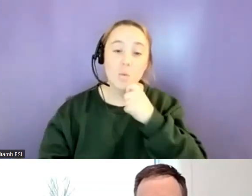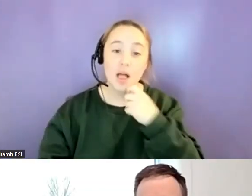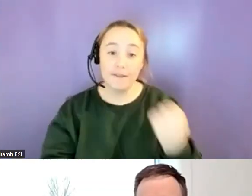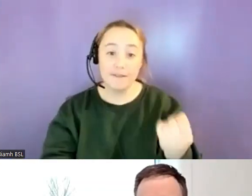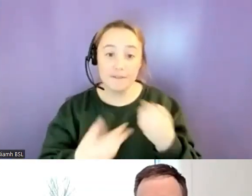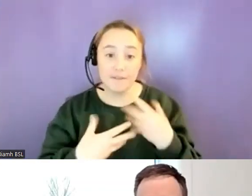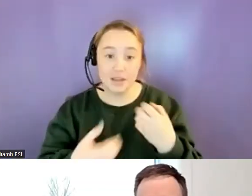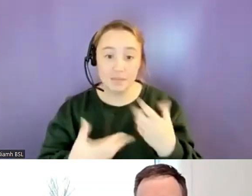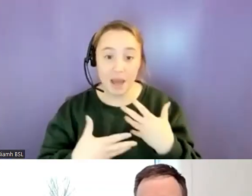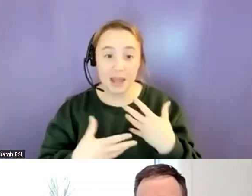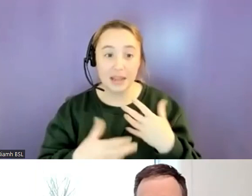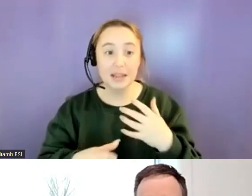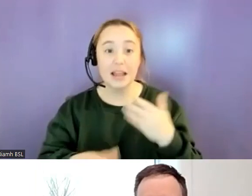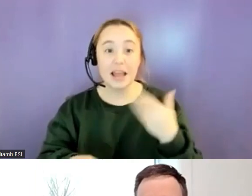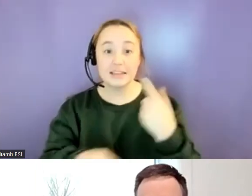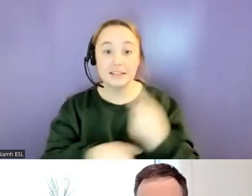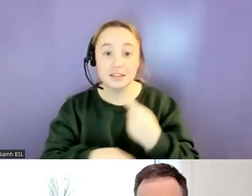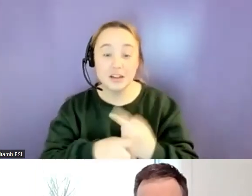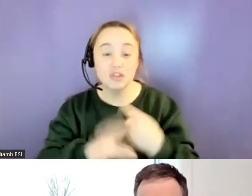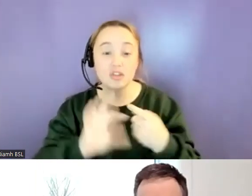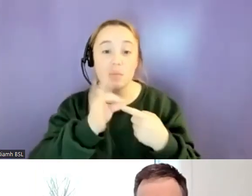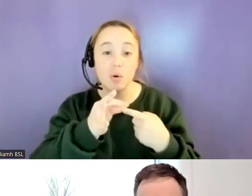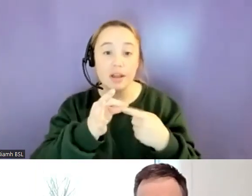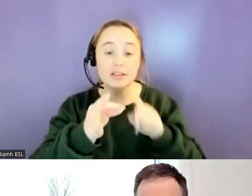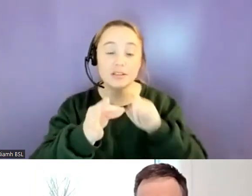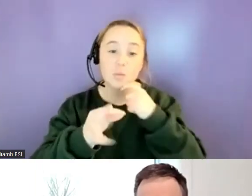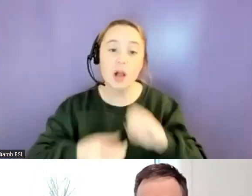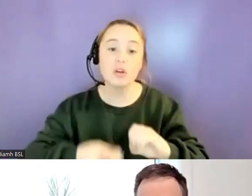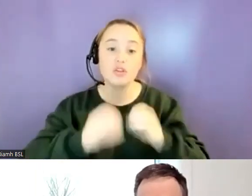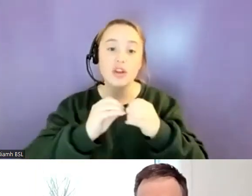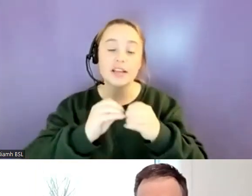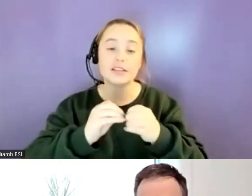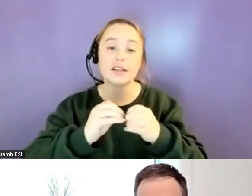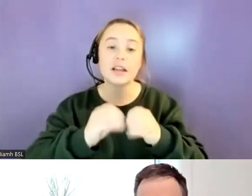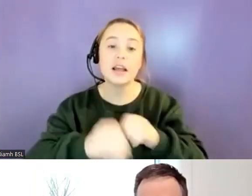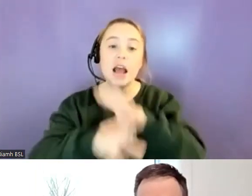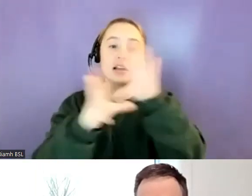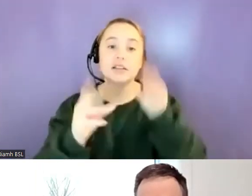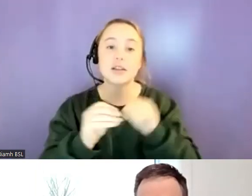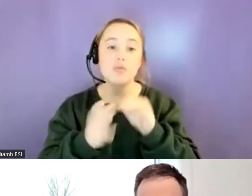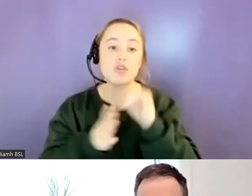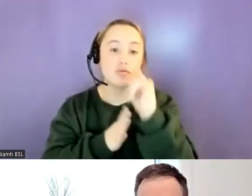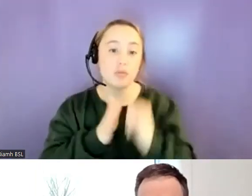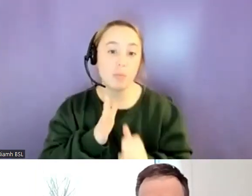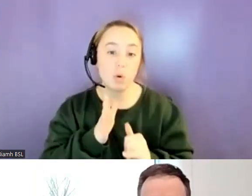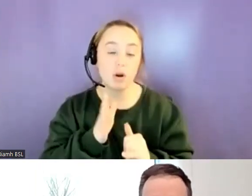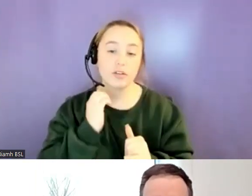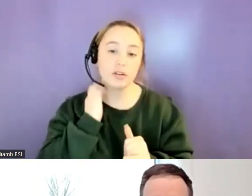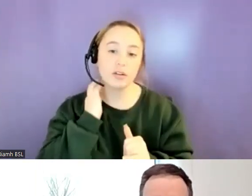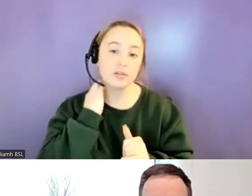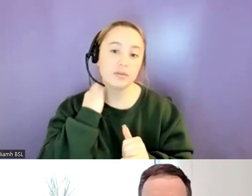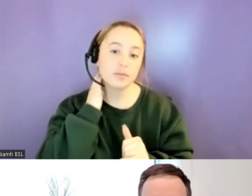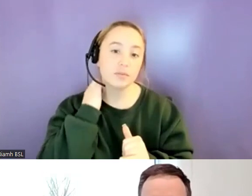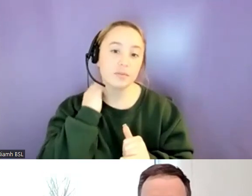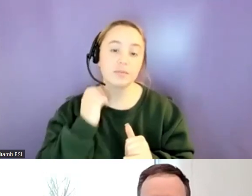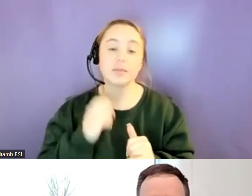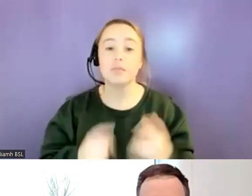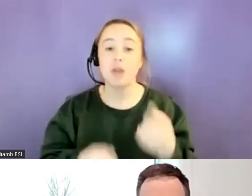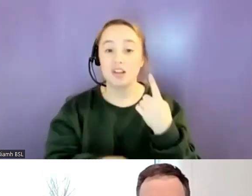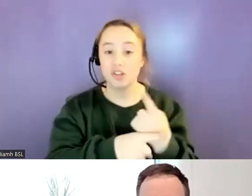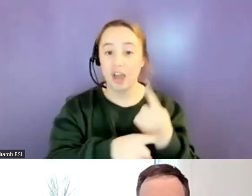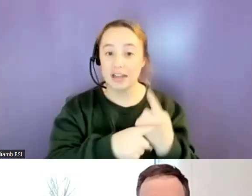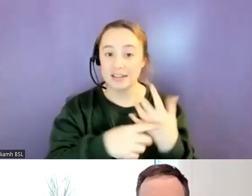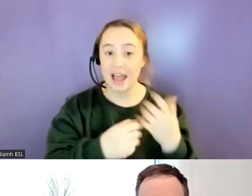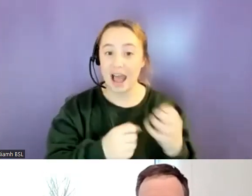feedback and the discussion points and produce a short summary report from today. But as I said, we've got a note of your questions in the chat, and we